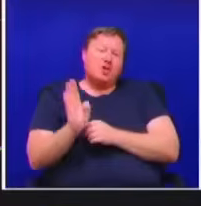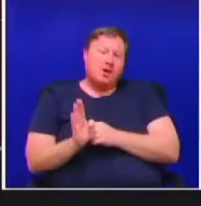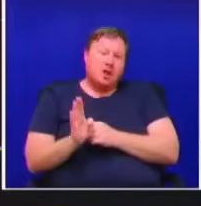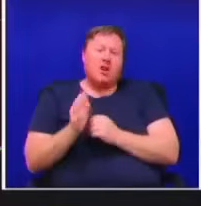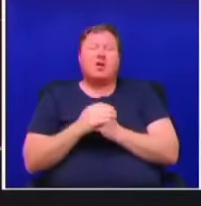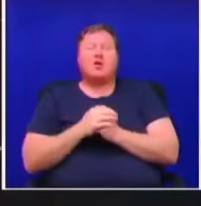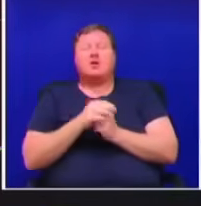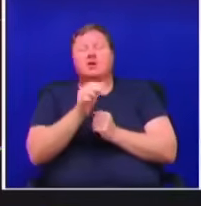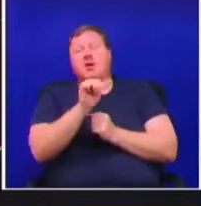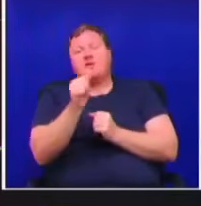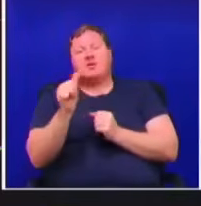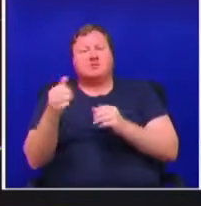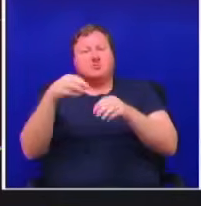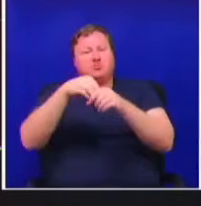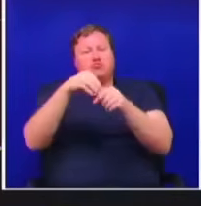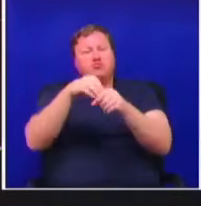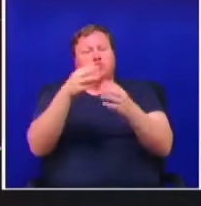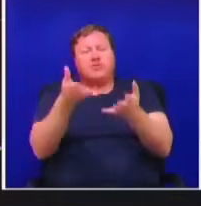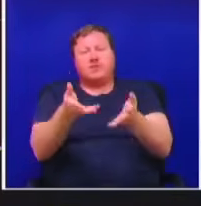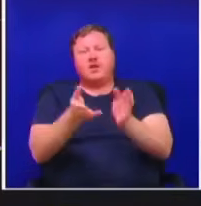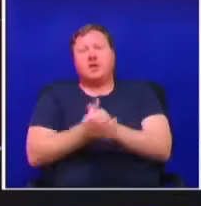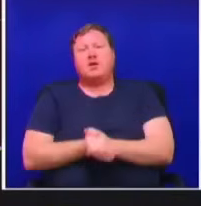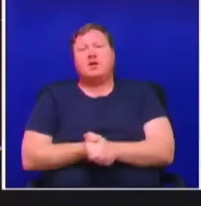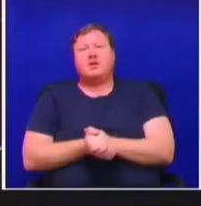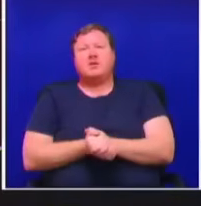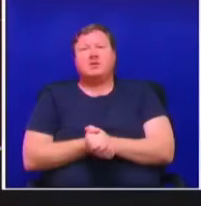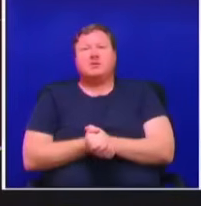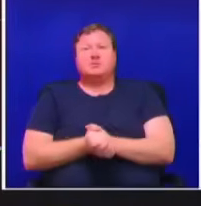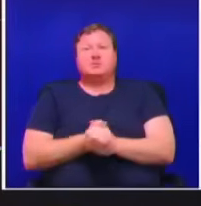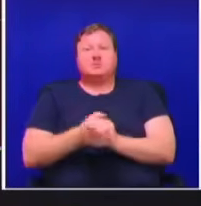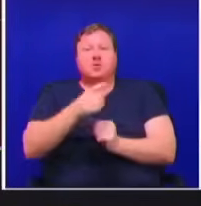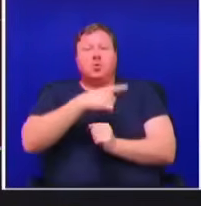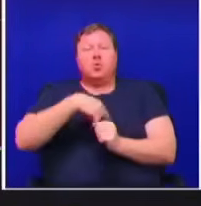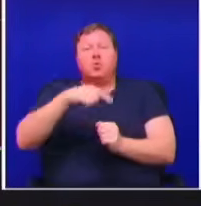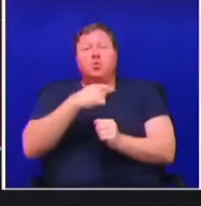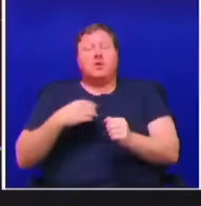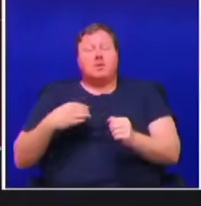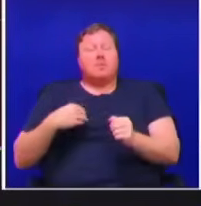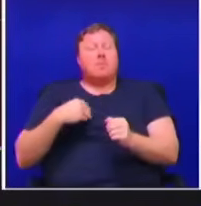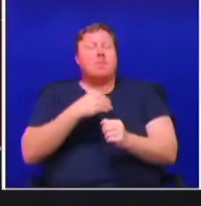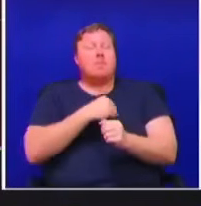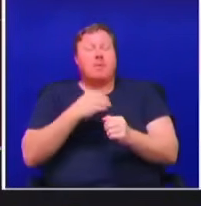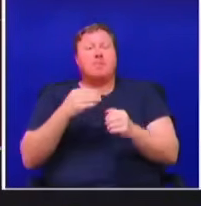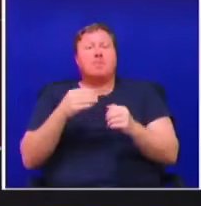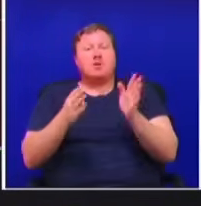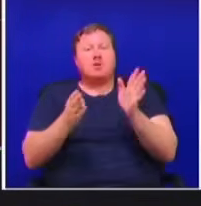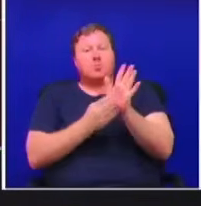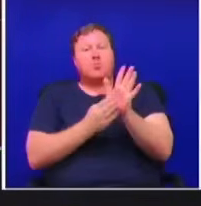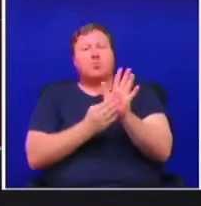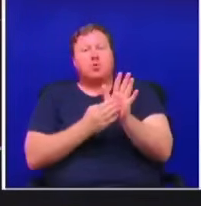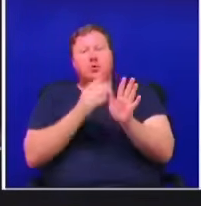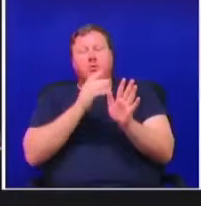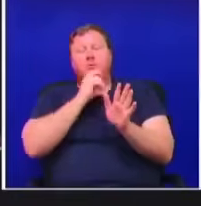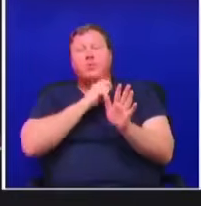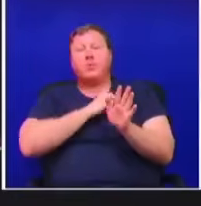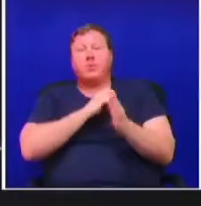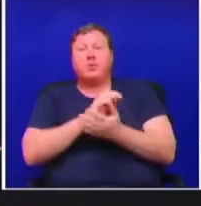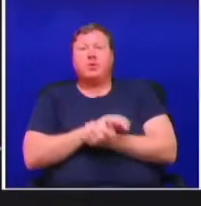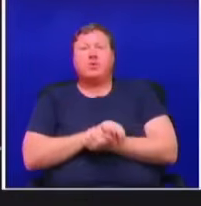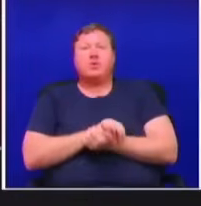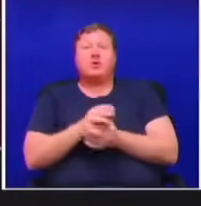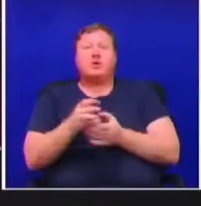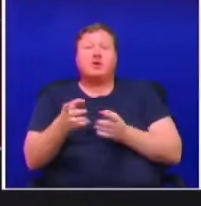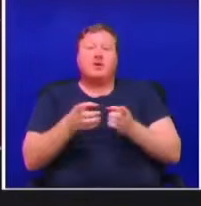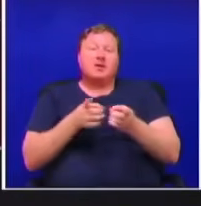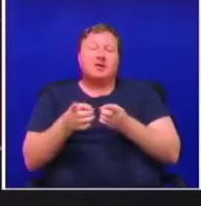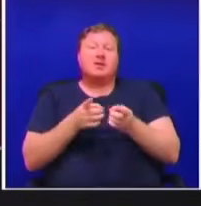all others. So we are together members of BRICS, and in dealing with Iran, we deal